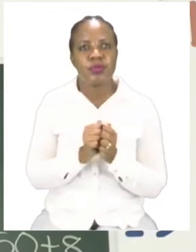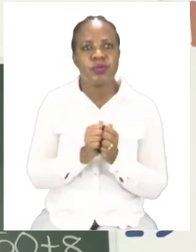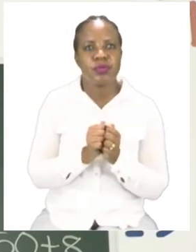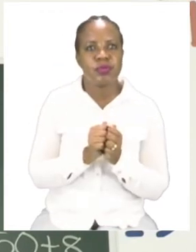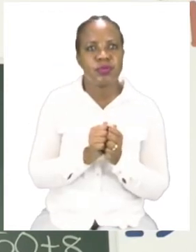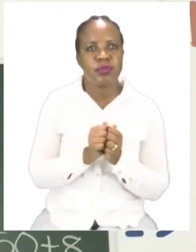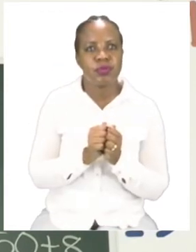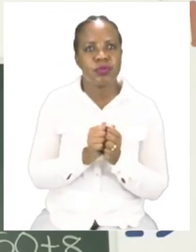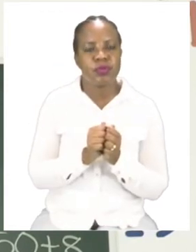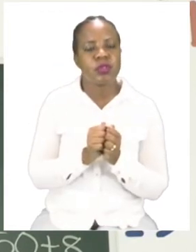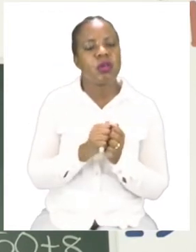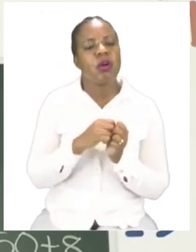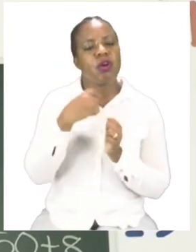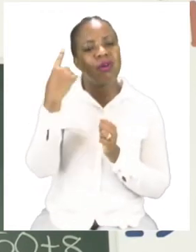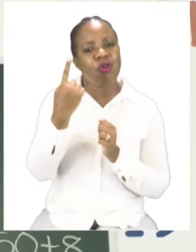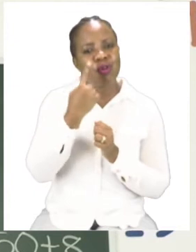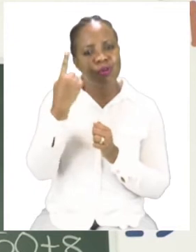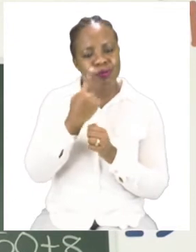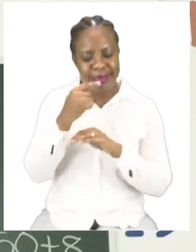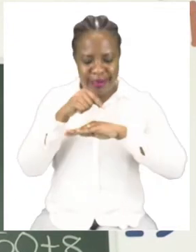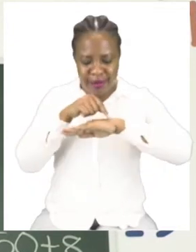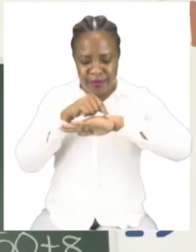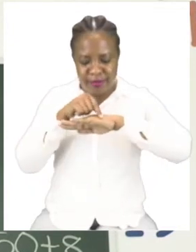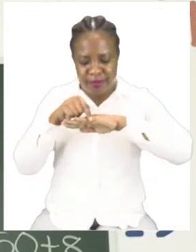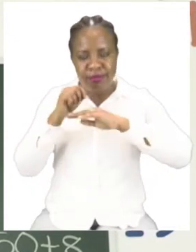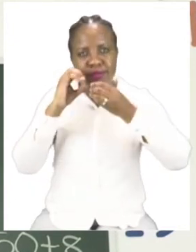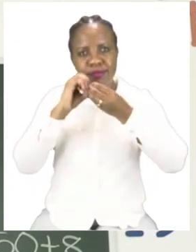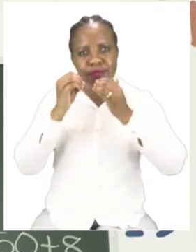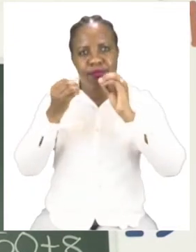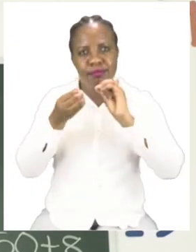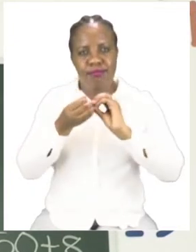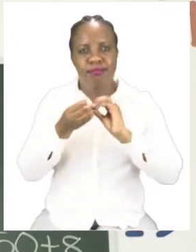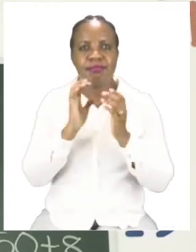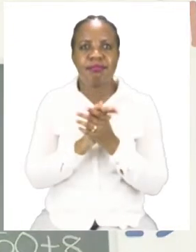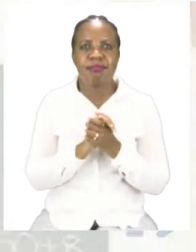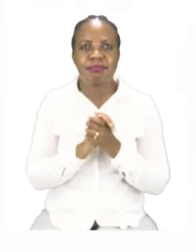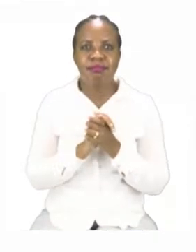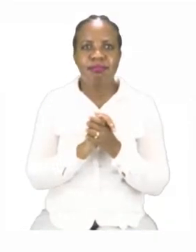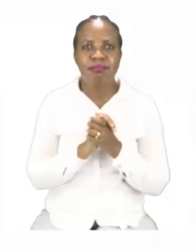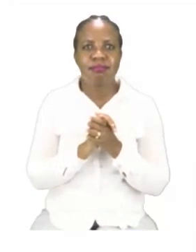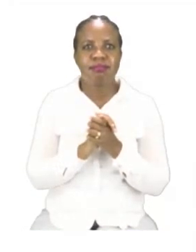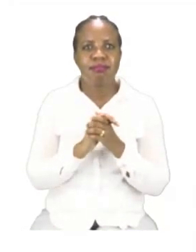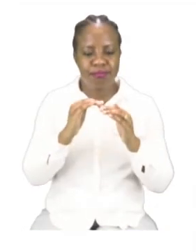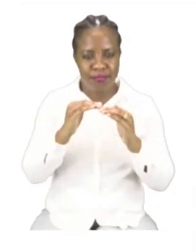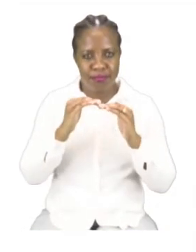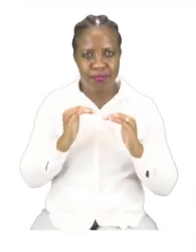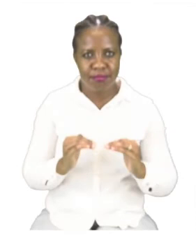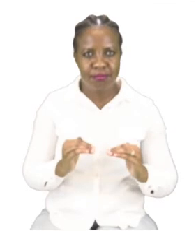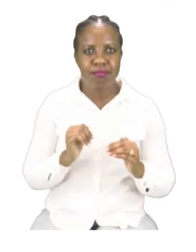the underlined digit. Now, let us take a look at the bottom of our